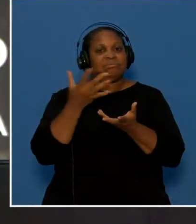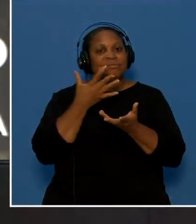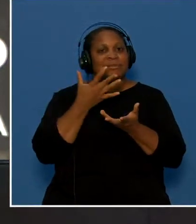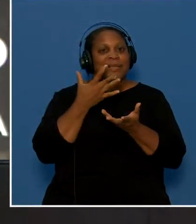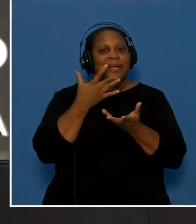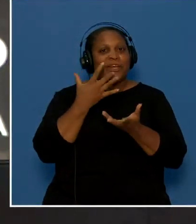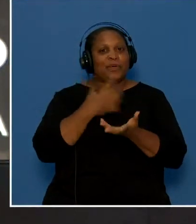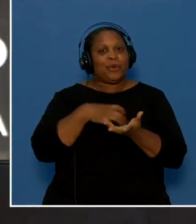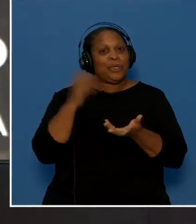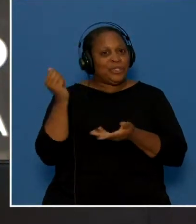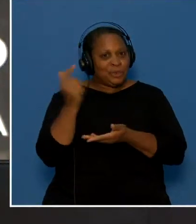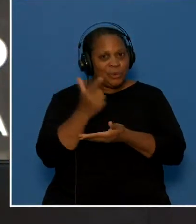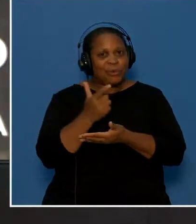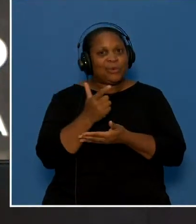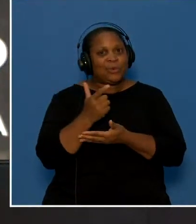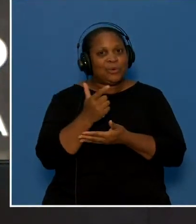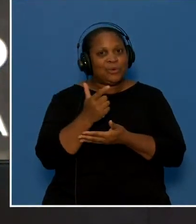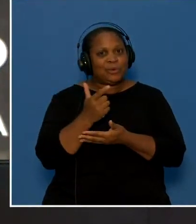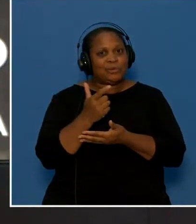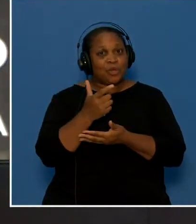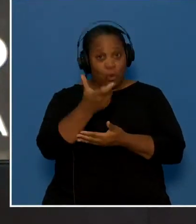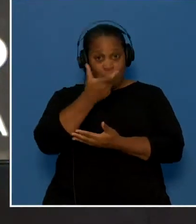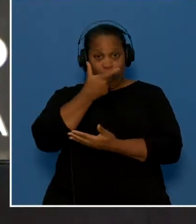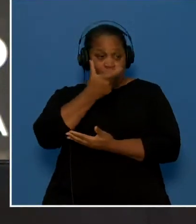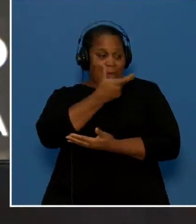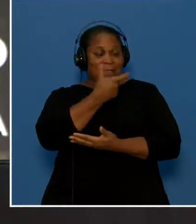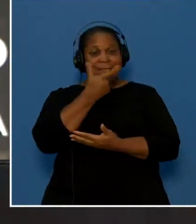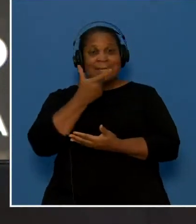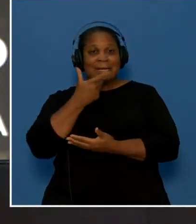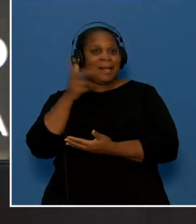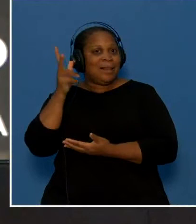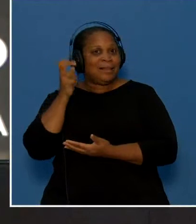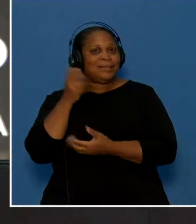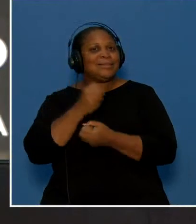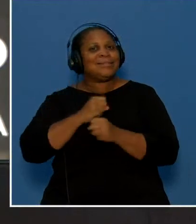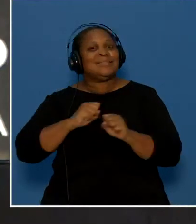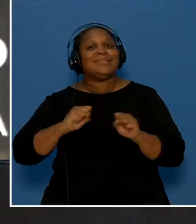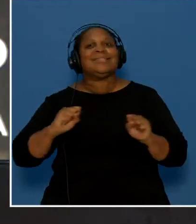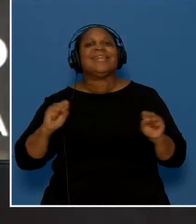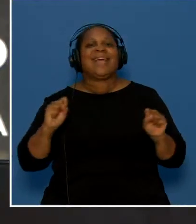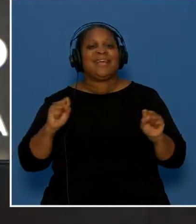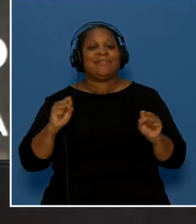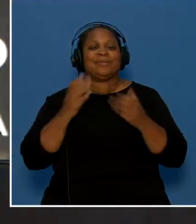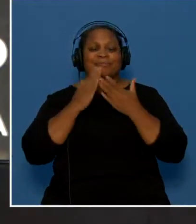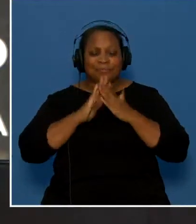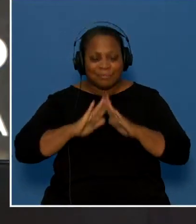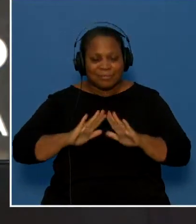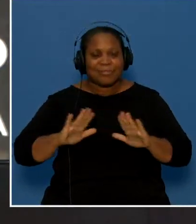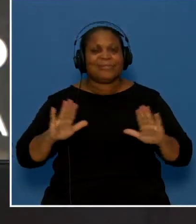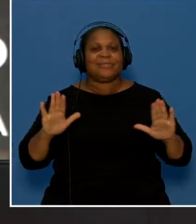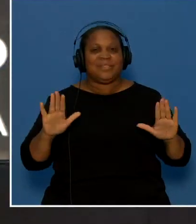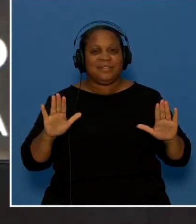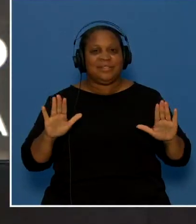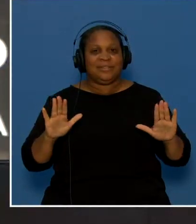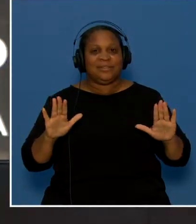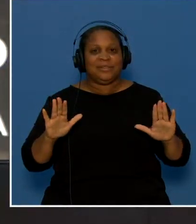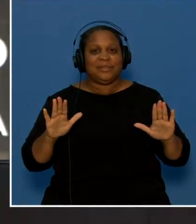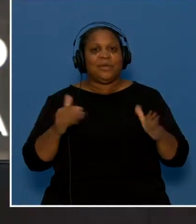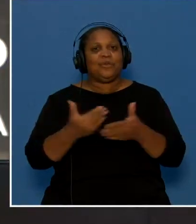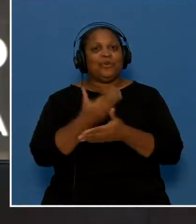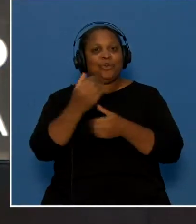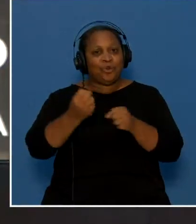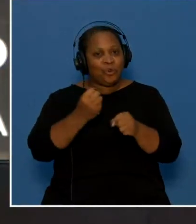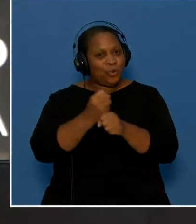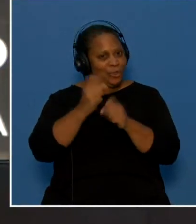wish everyone who is watching and listening a safe and peaceful New